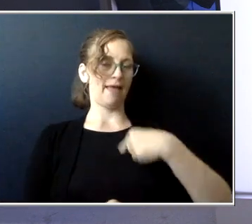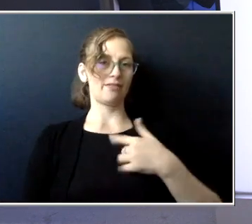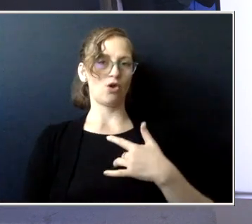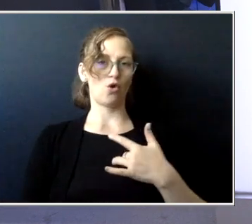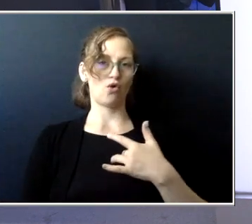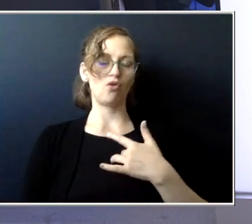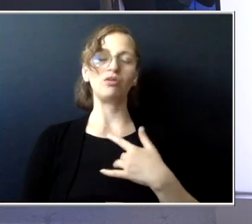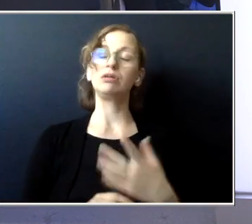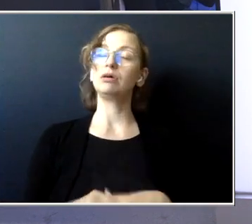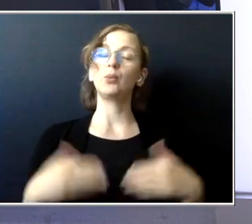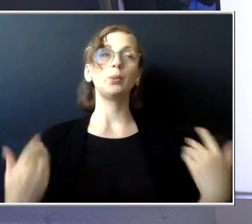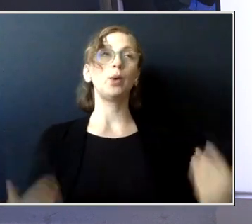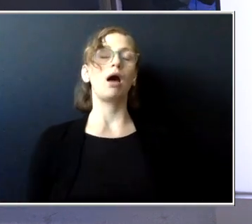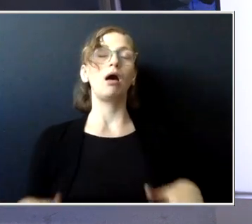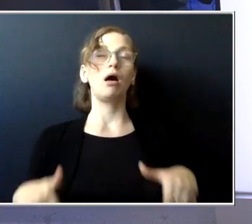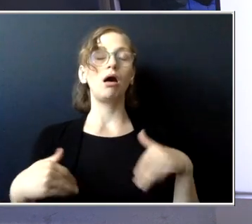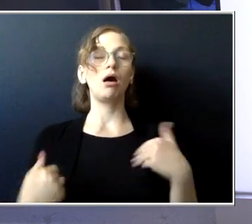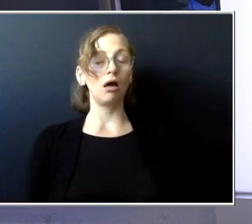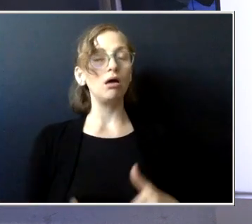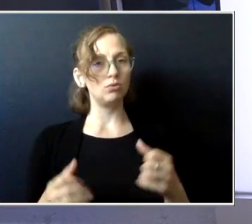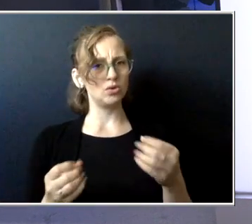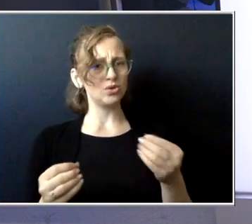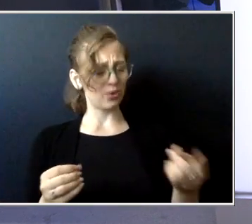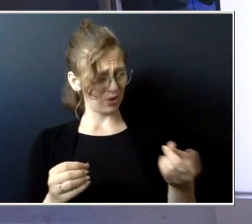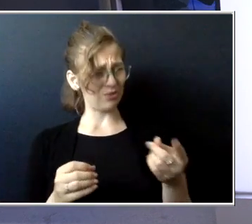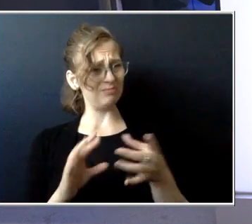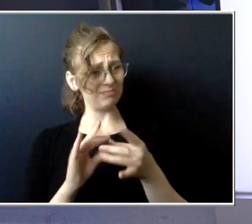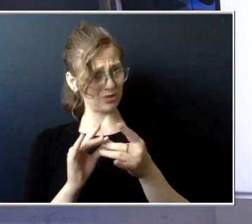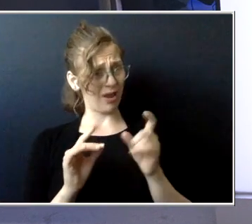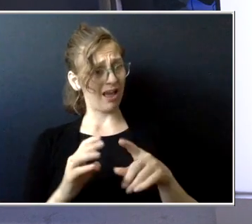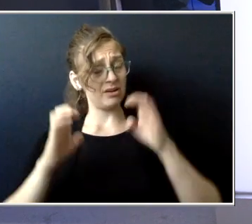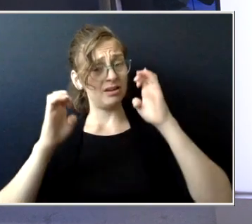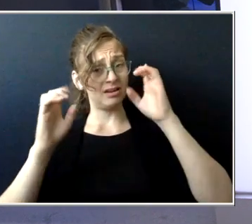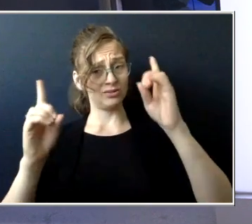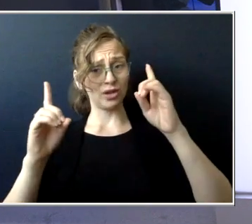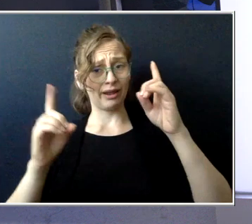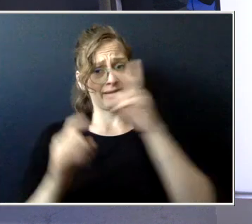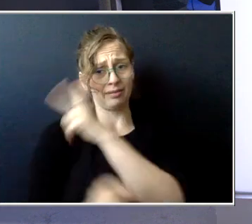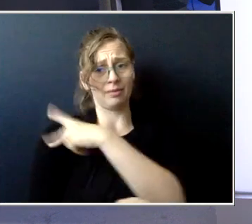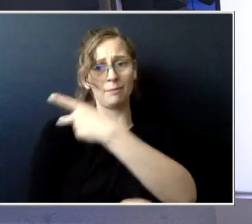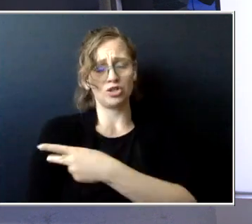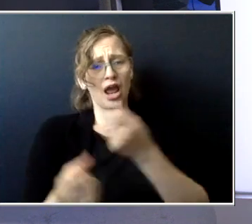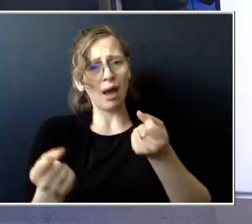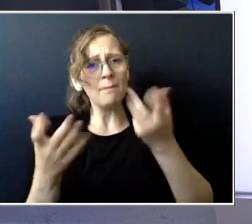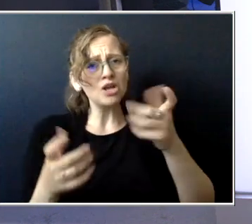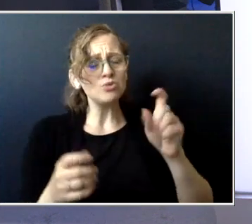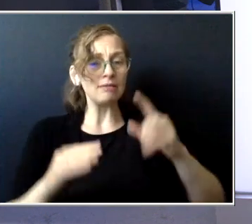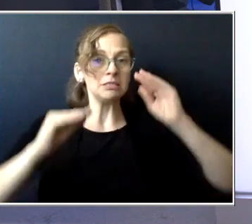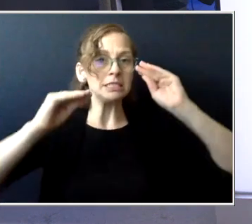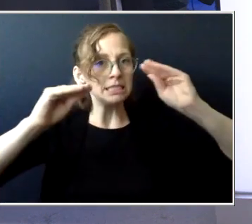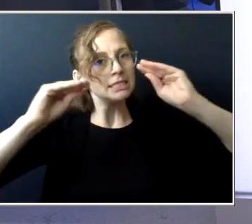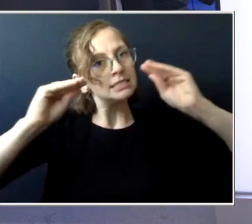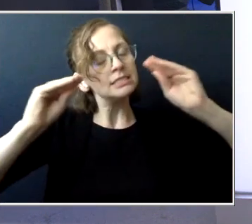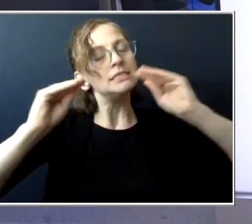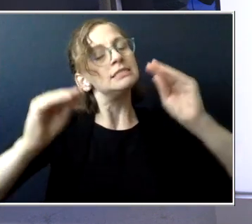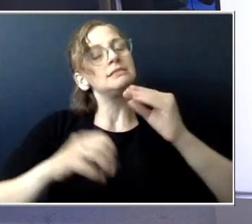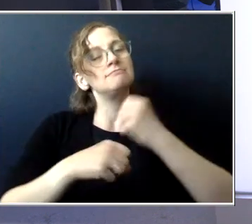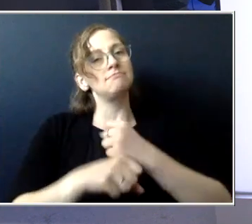patient education, you alluded to that, how much patient education is there, and how do you make sure the patients and their caregivers are really getting